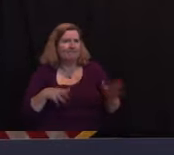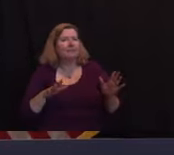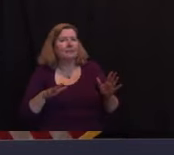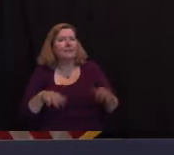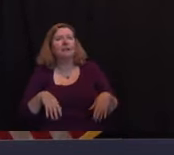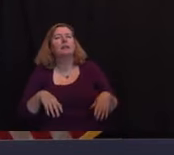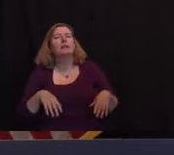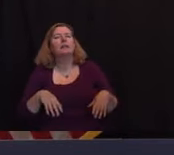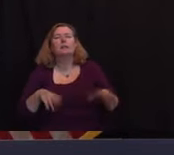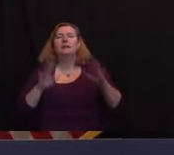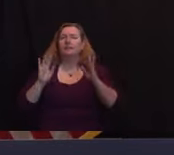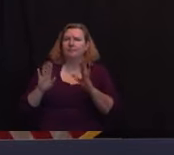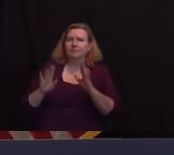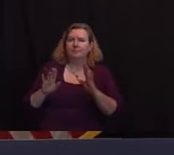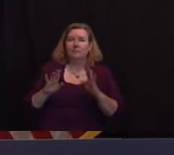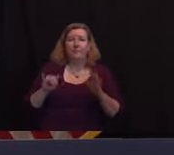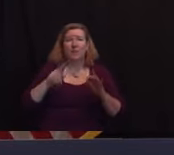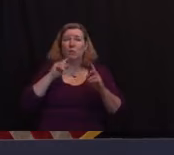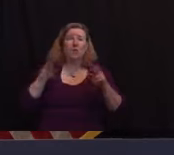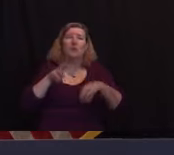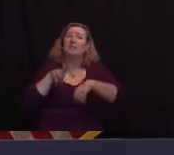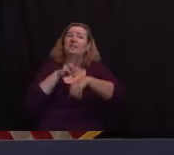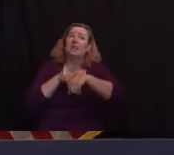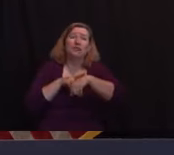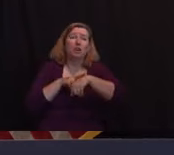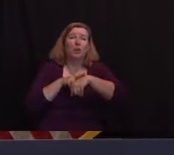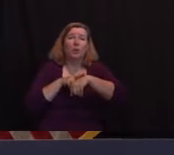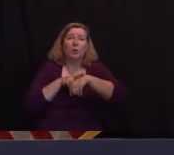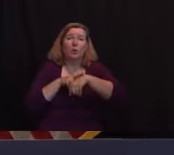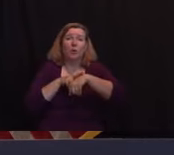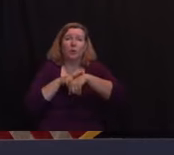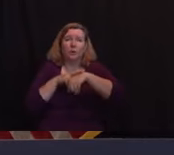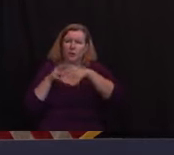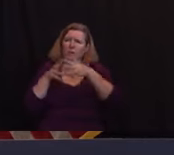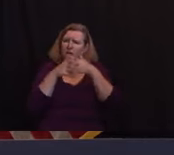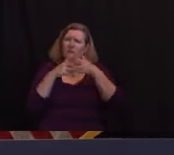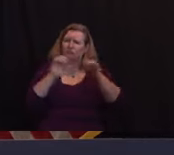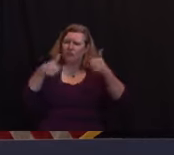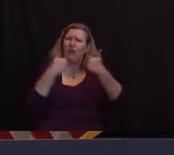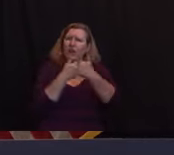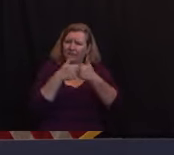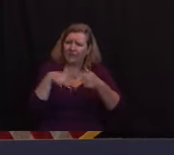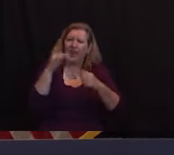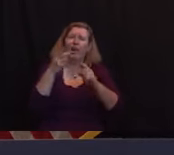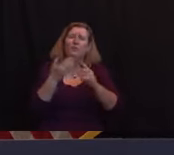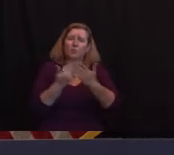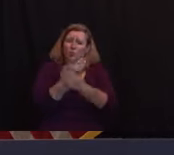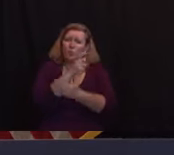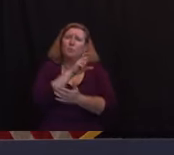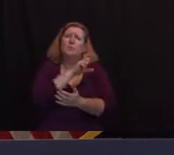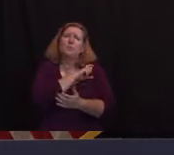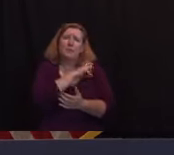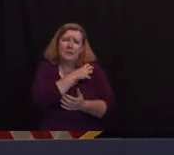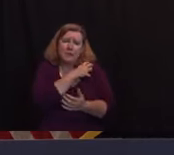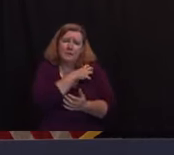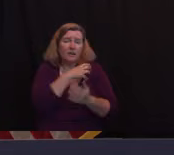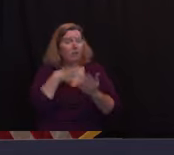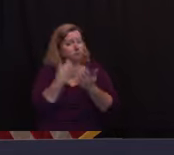national challenge as far as the numbers go, I would also take this opportunity to point out